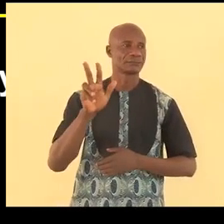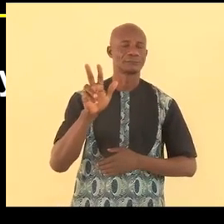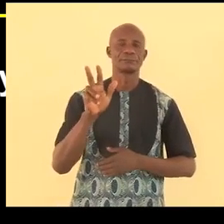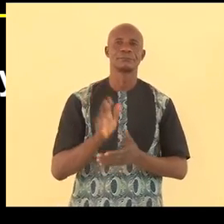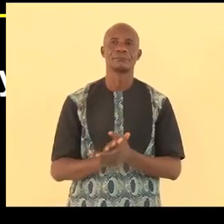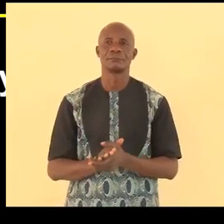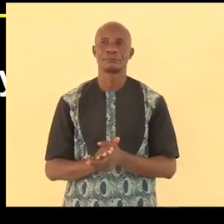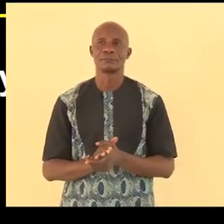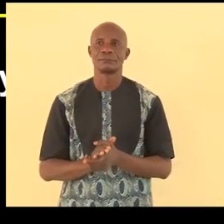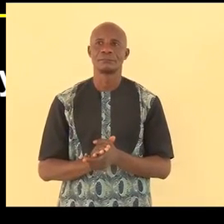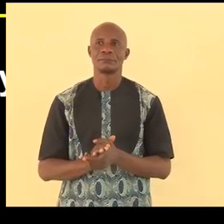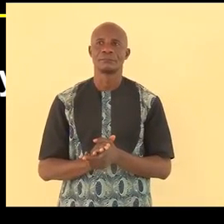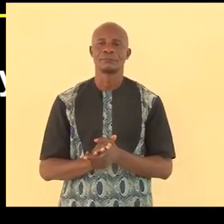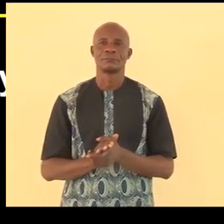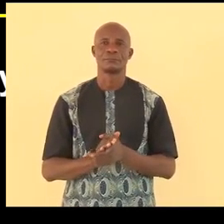Question three: